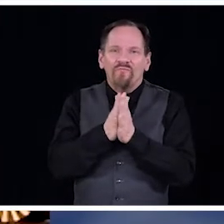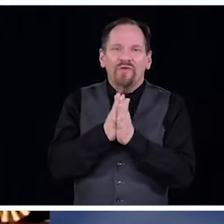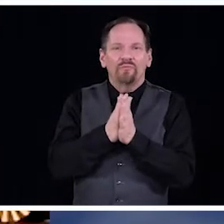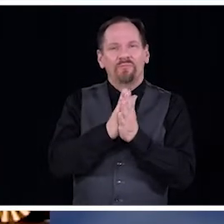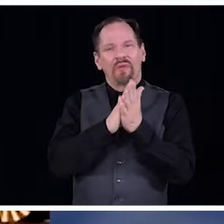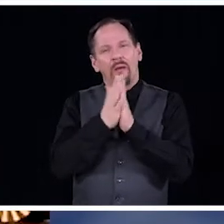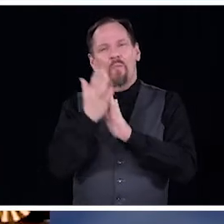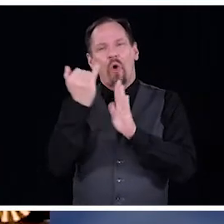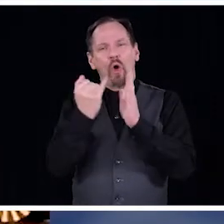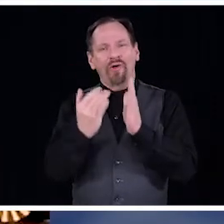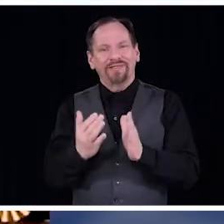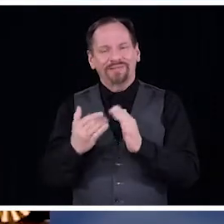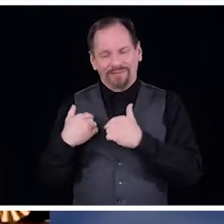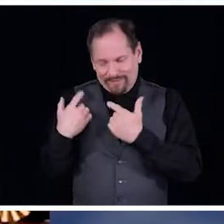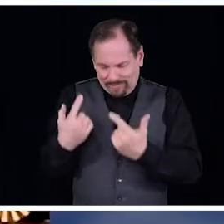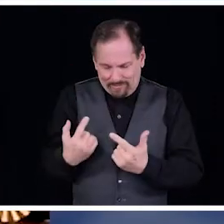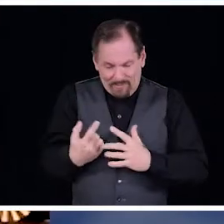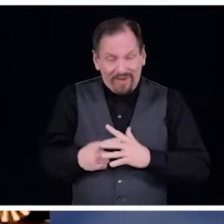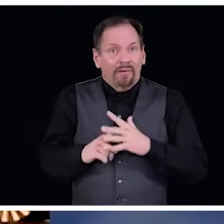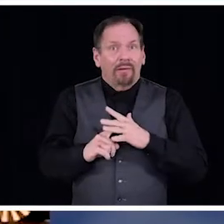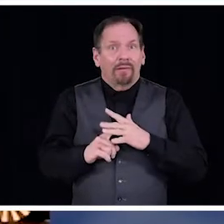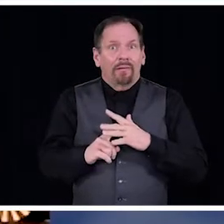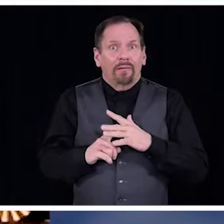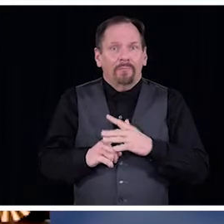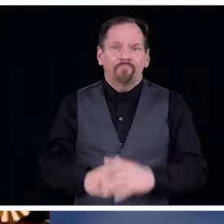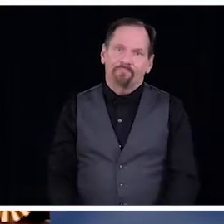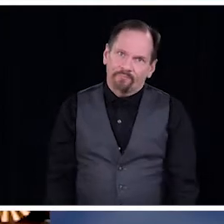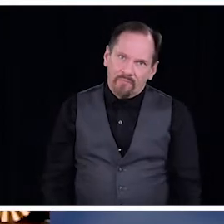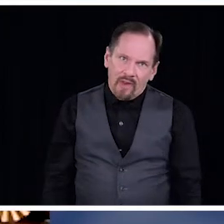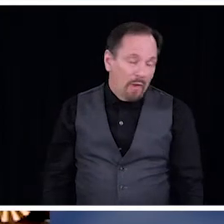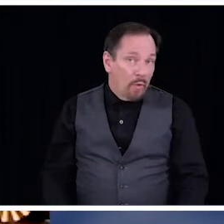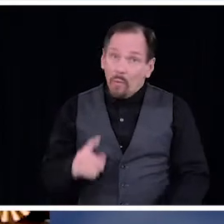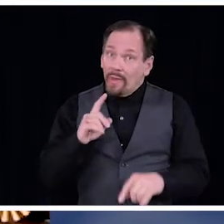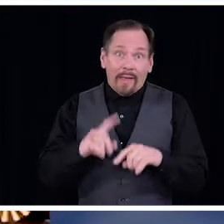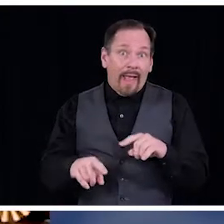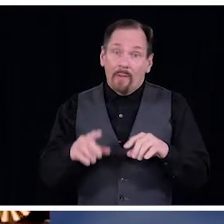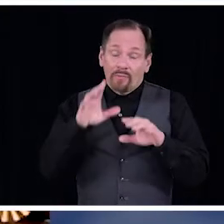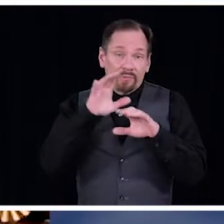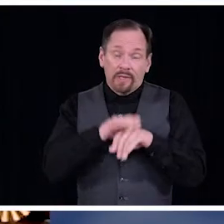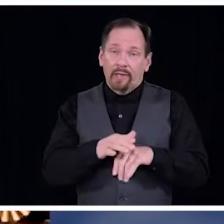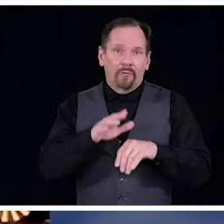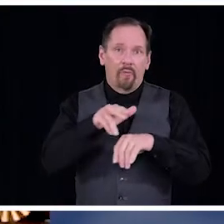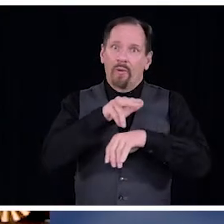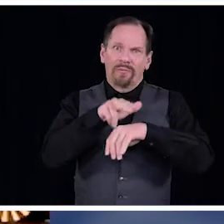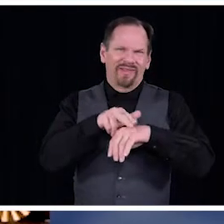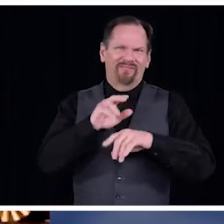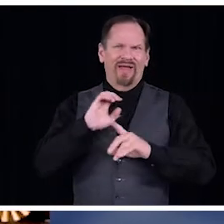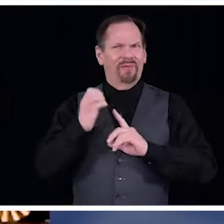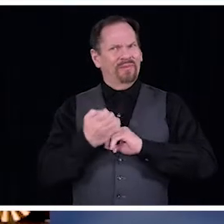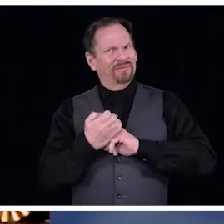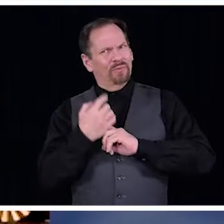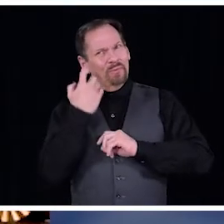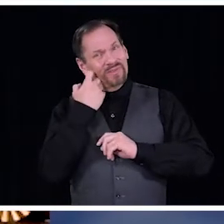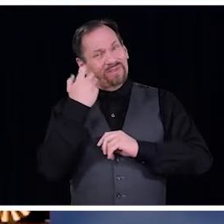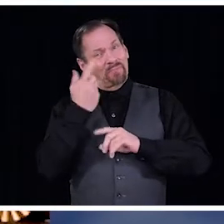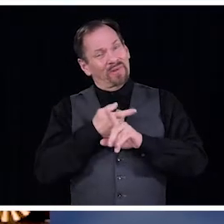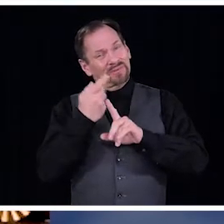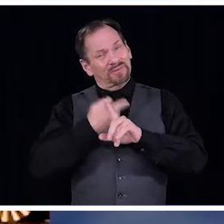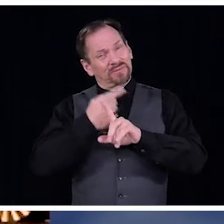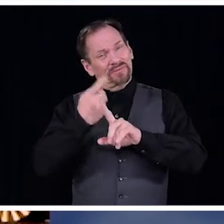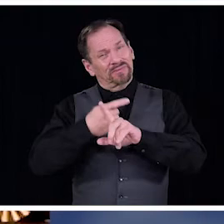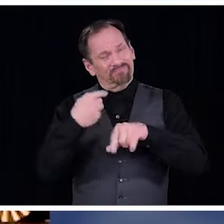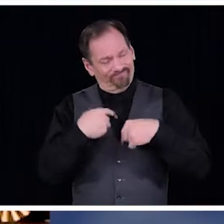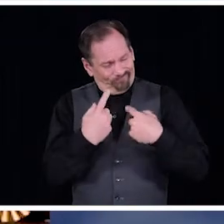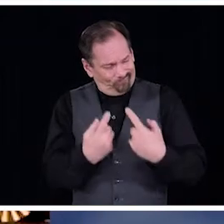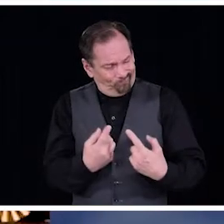that said, we should not pretend that we've been in a normal time over the last several months. While we have certainly strived to create